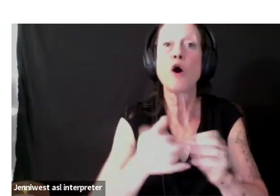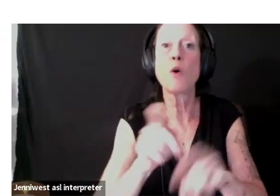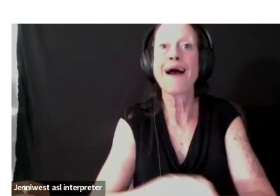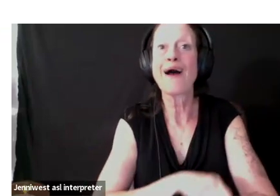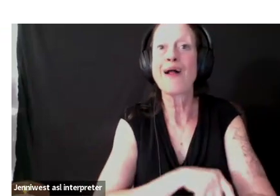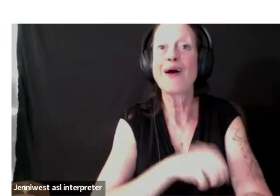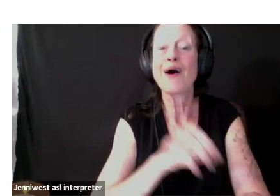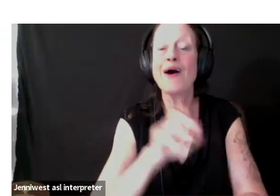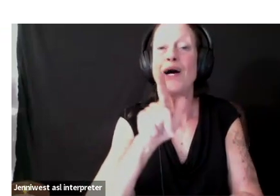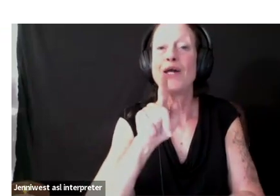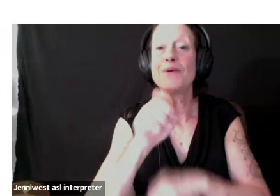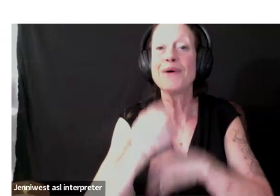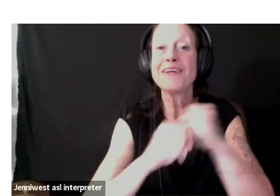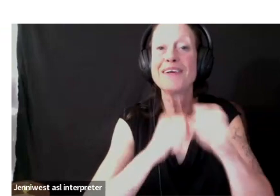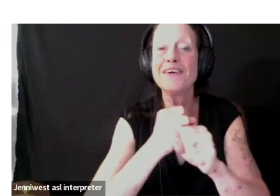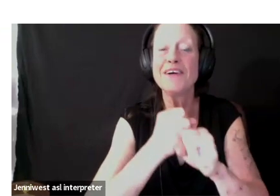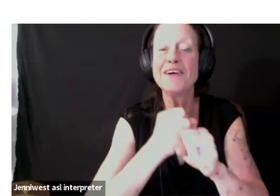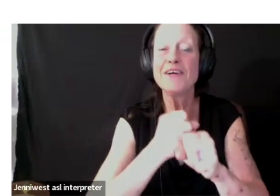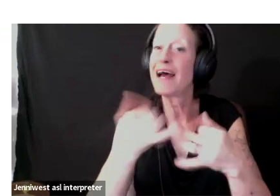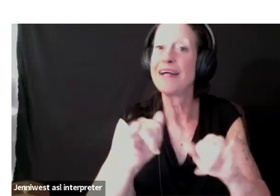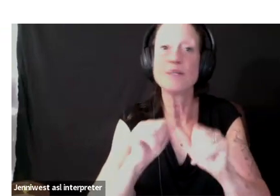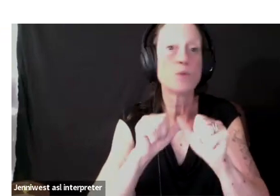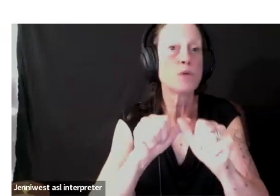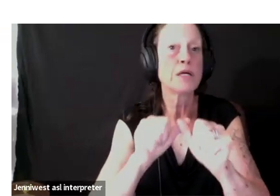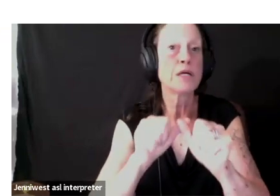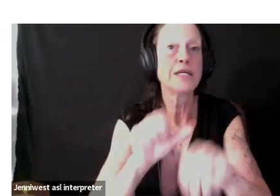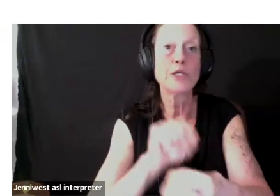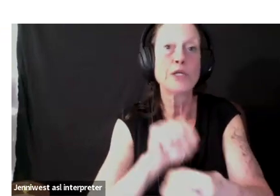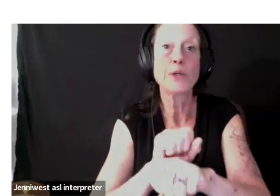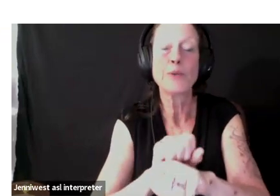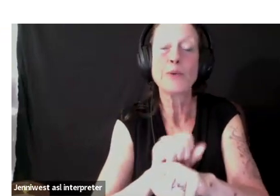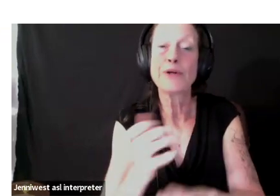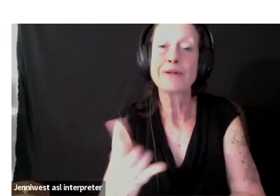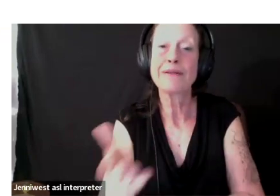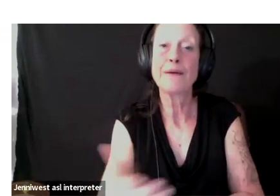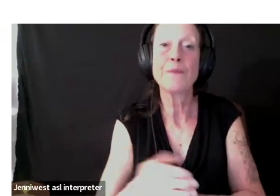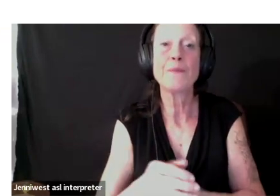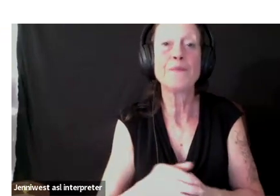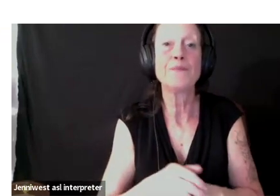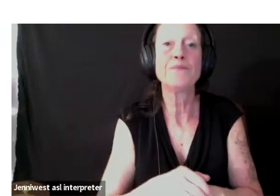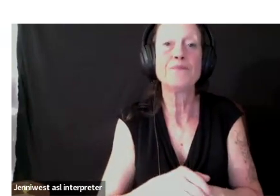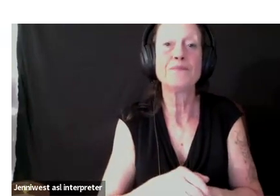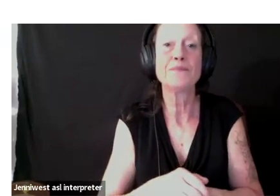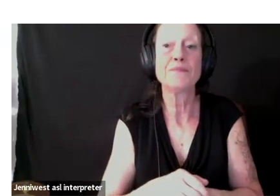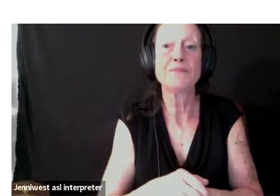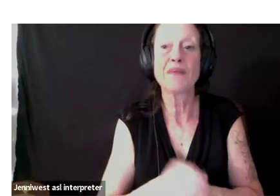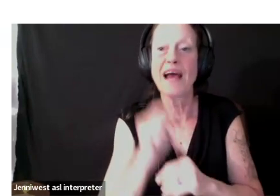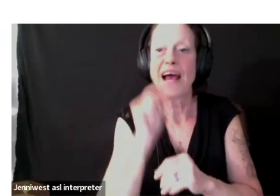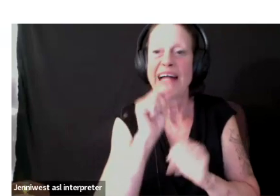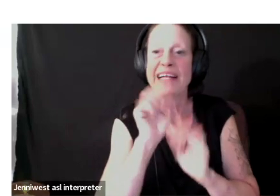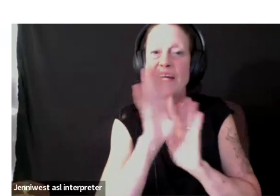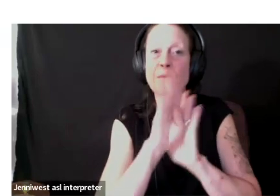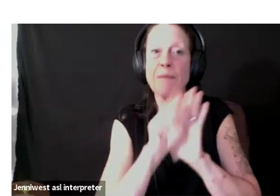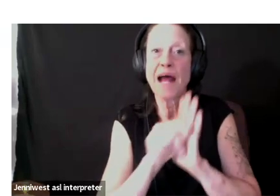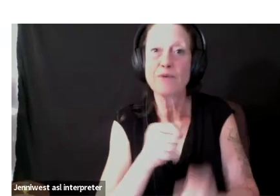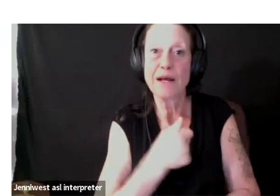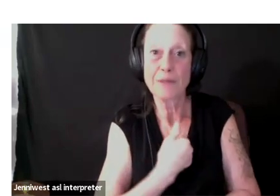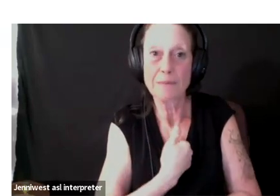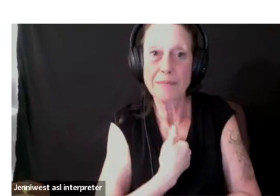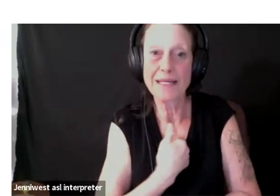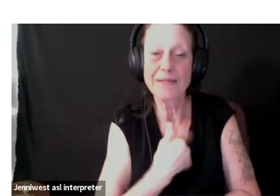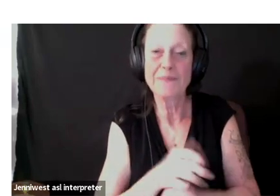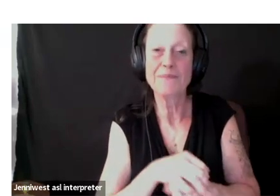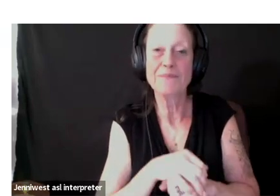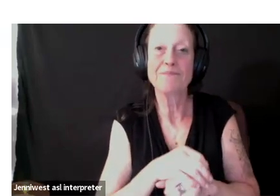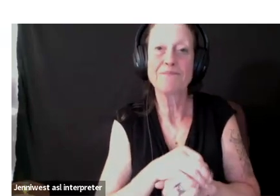still have a few more to give. So that's a little background of me. So the first thing